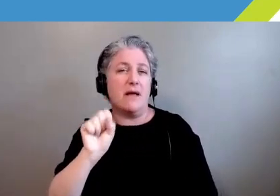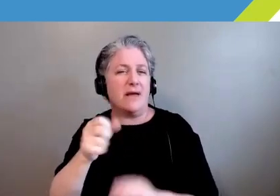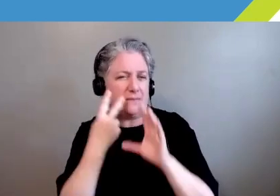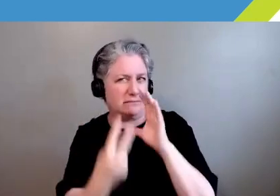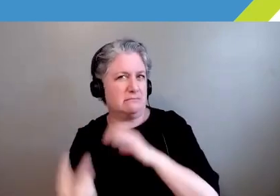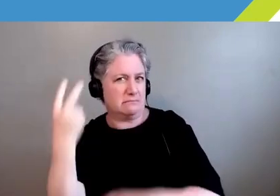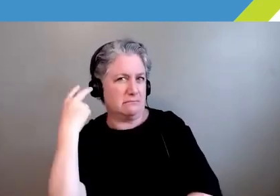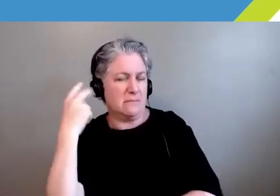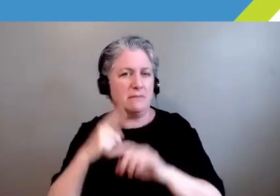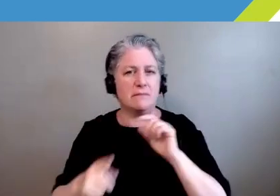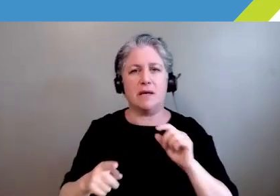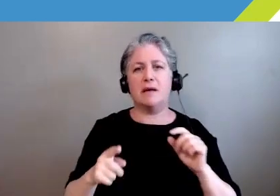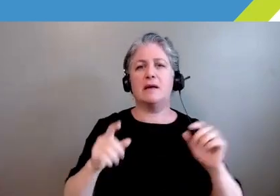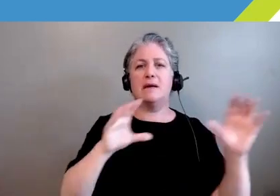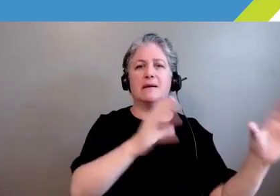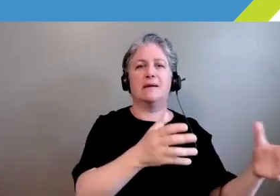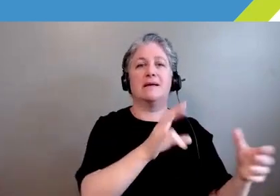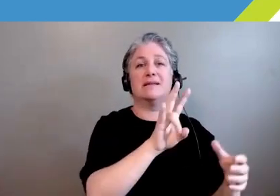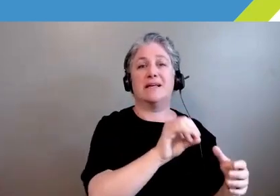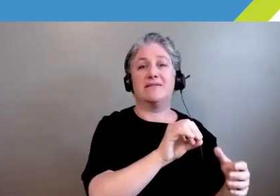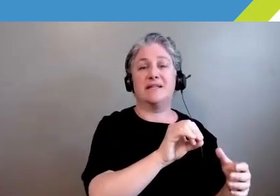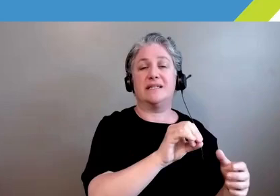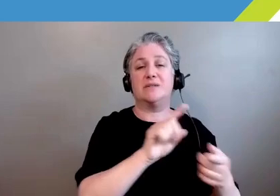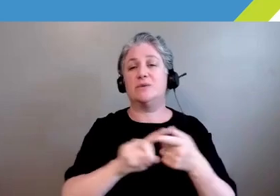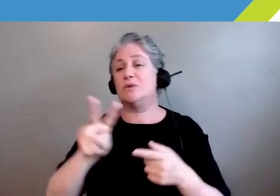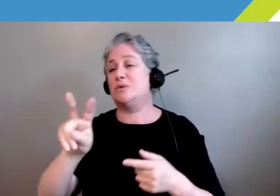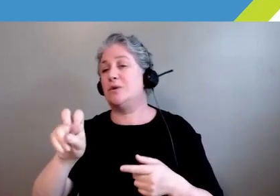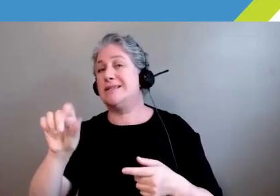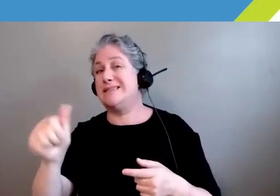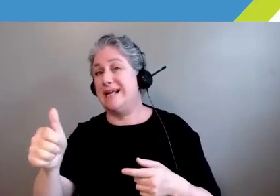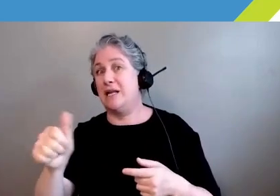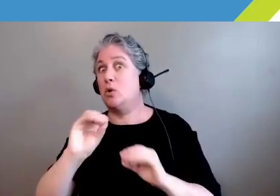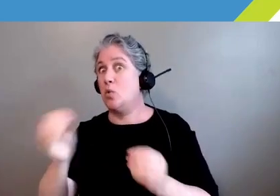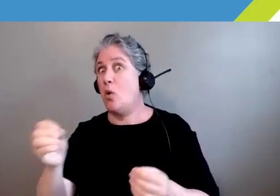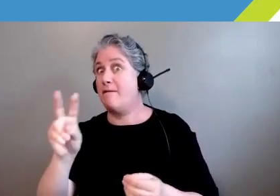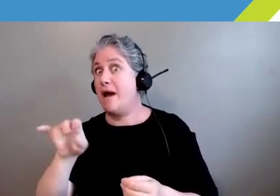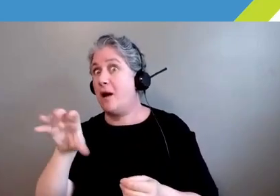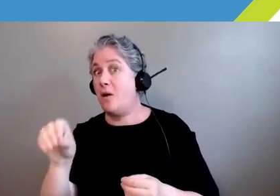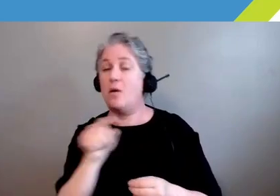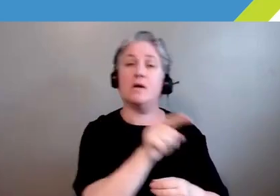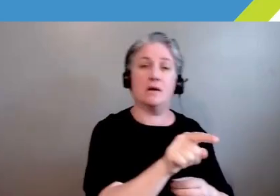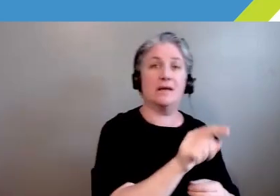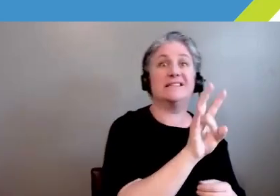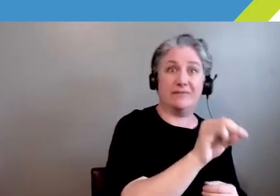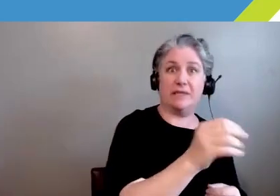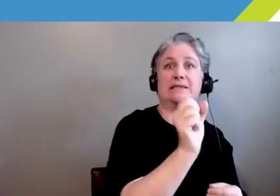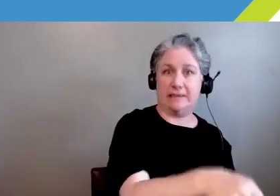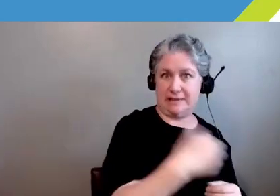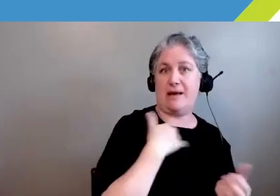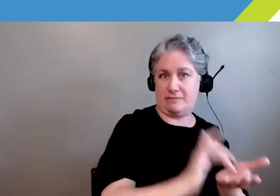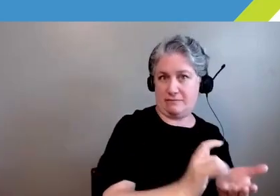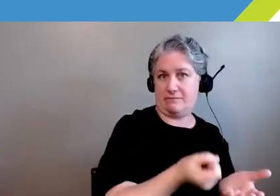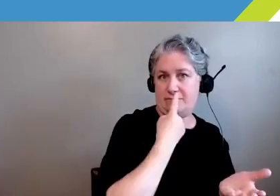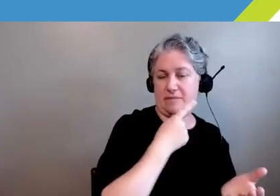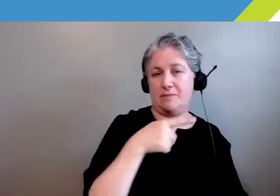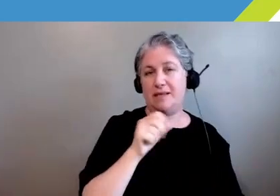we created a matched cohort of 70 kids who got vanco to 210 kids who didn't have vanco. So this was the first study of vanco for